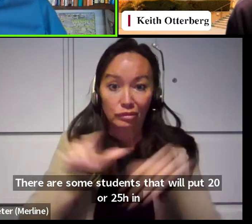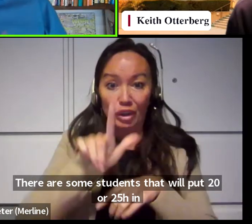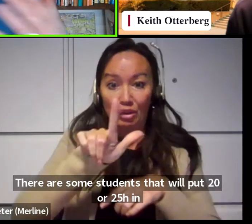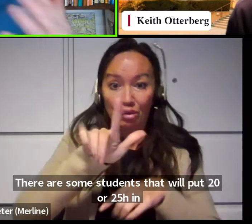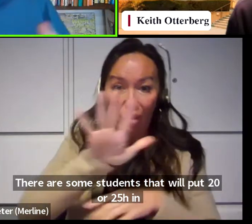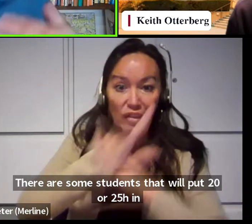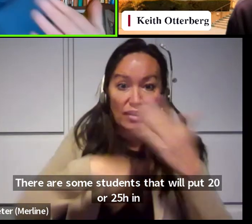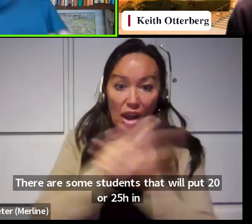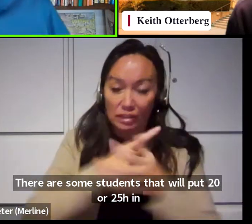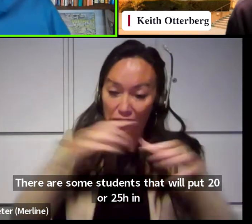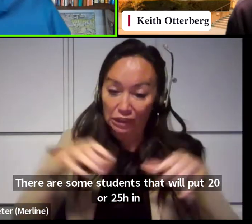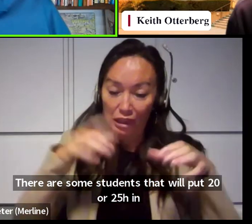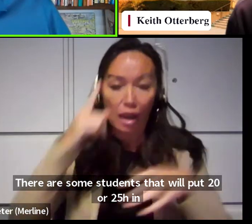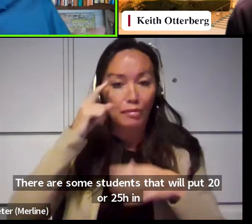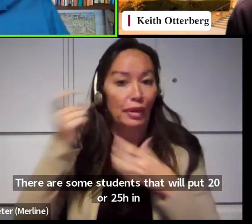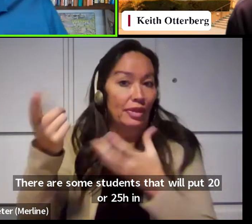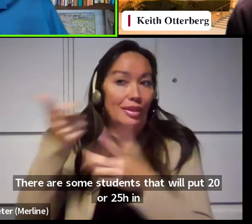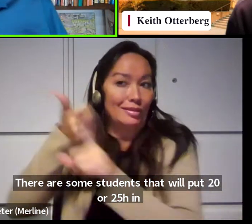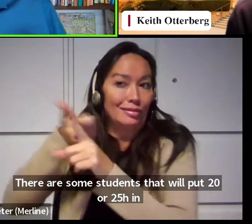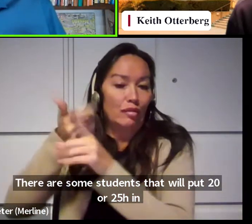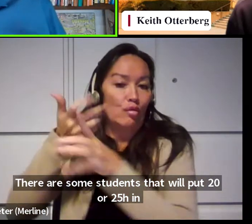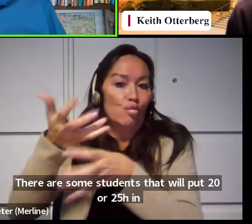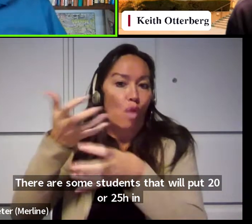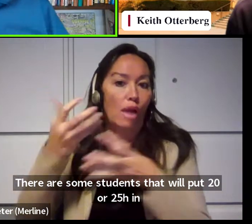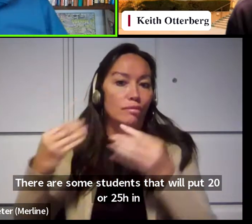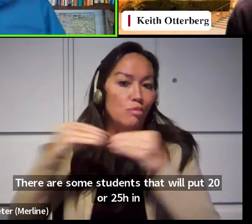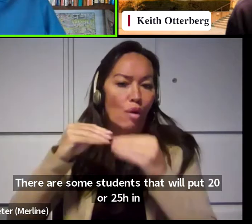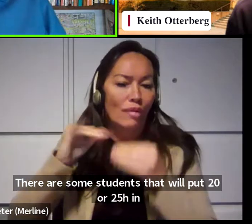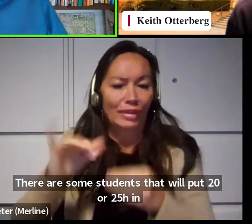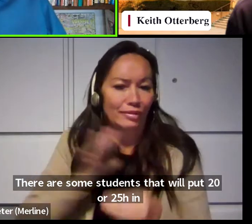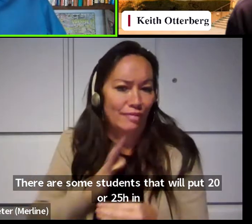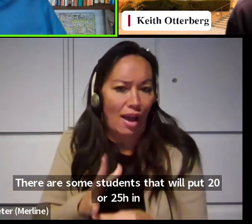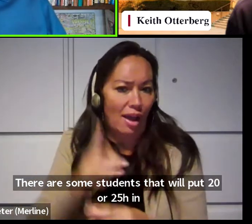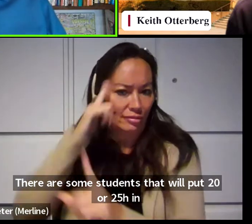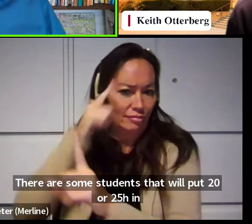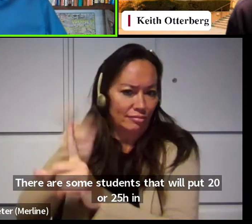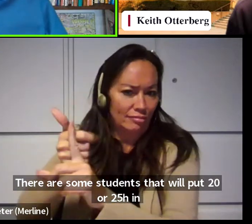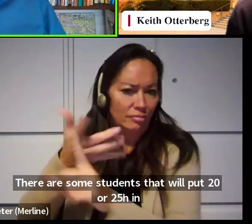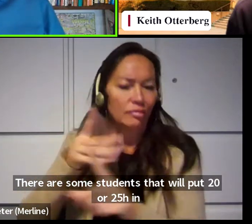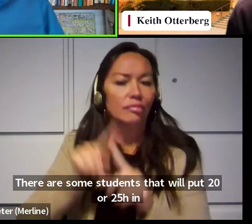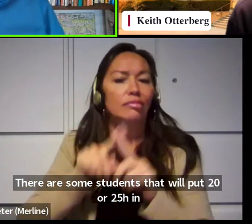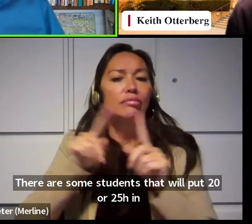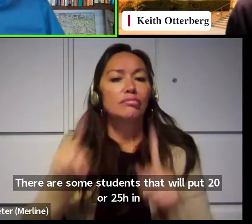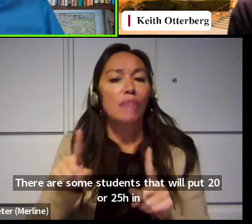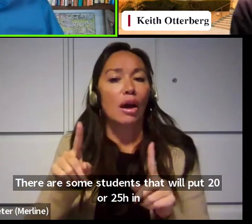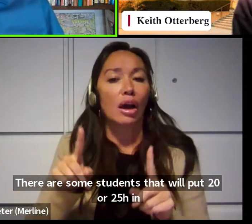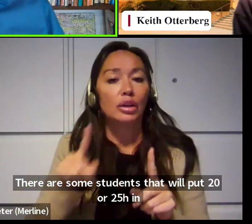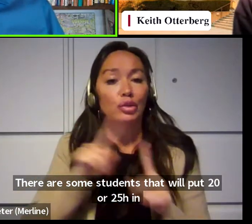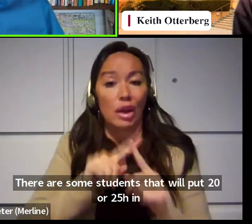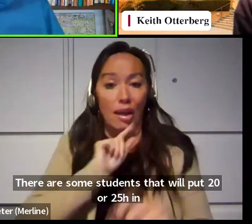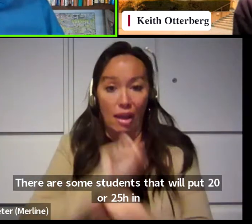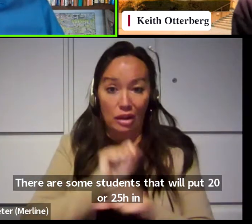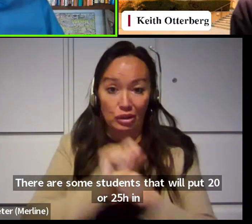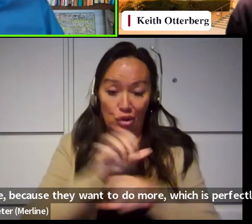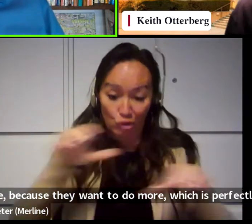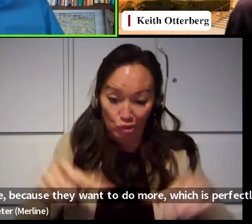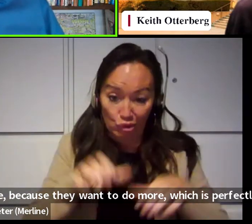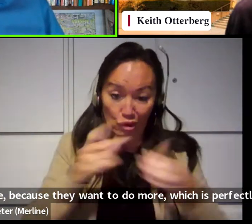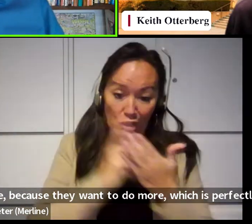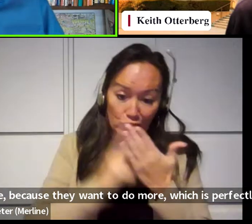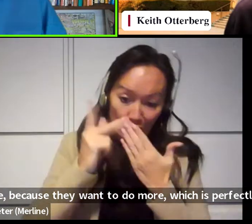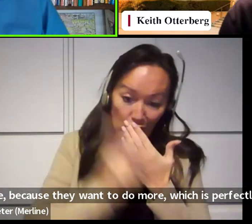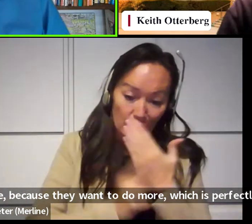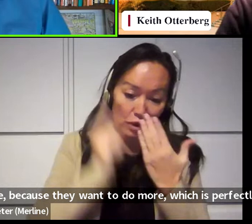want to do more, which is perfectly okay. But to actually do the program and graduate